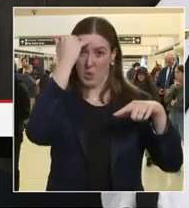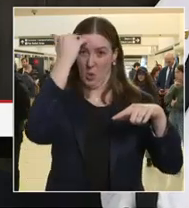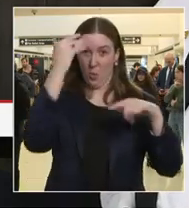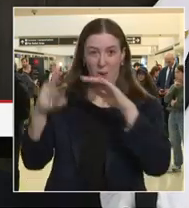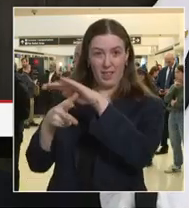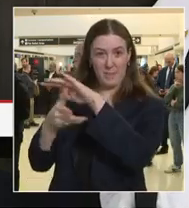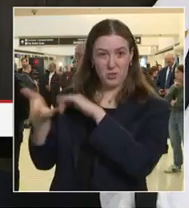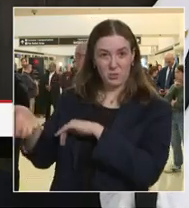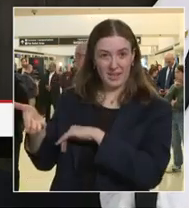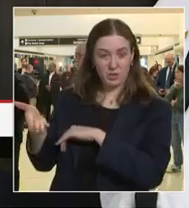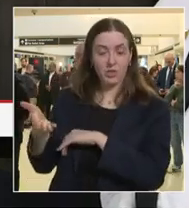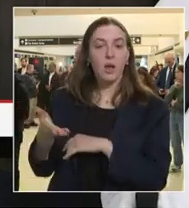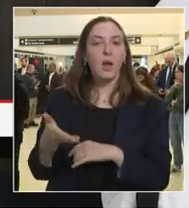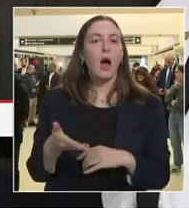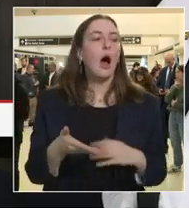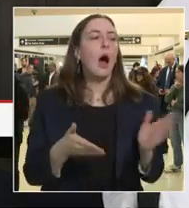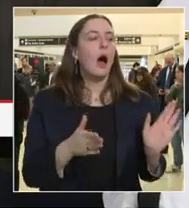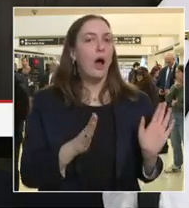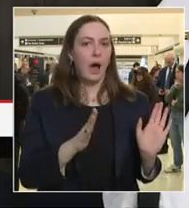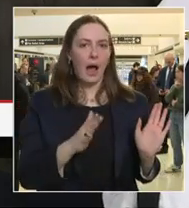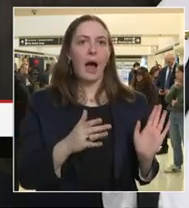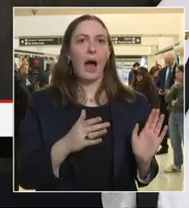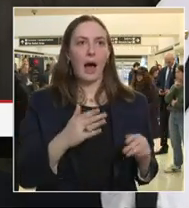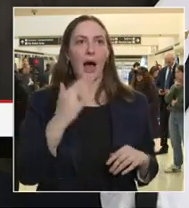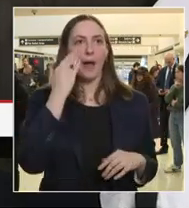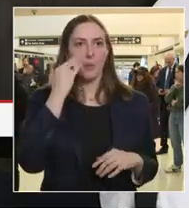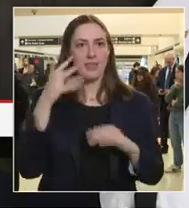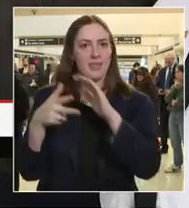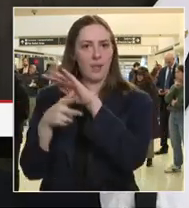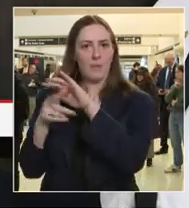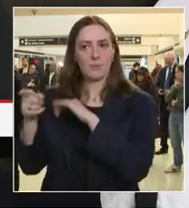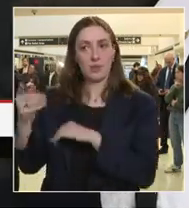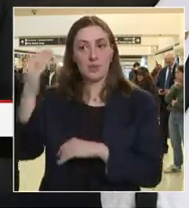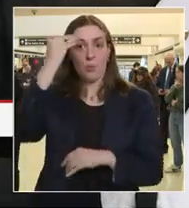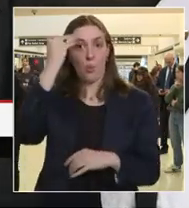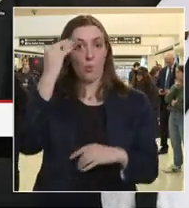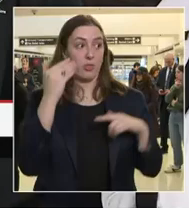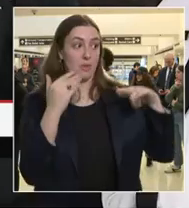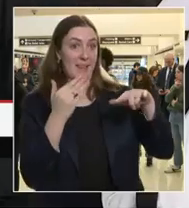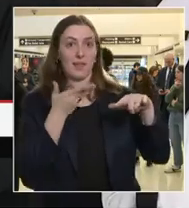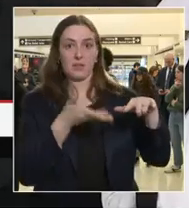I would say the helicopter was aware that there was a plane in the area.